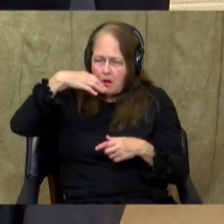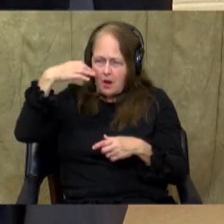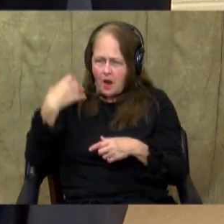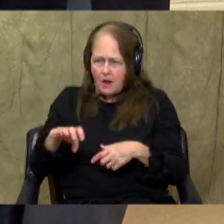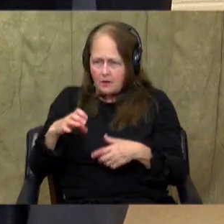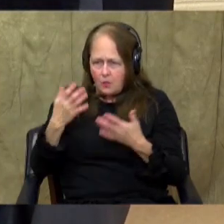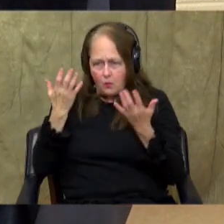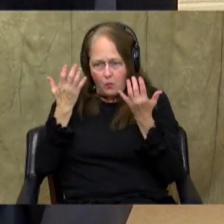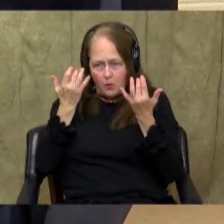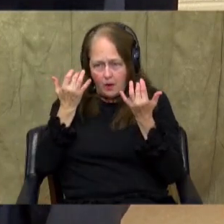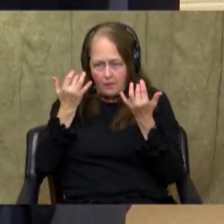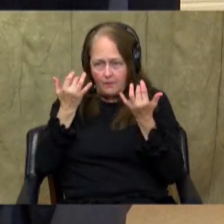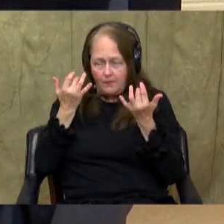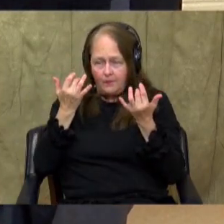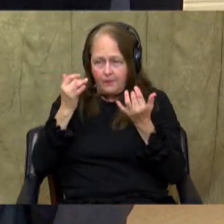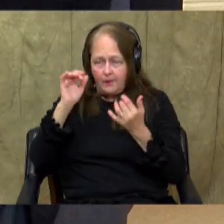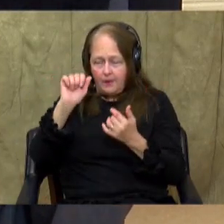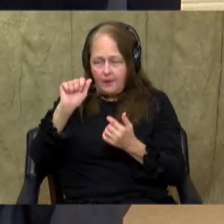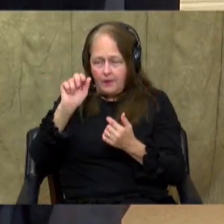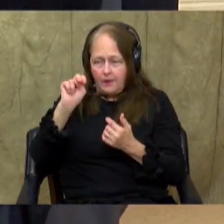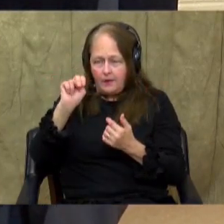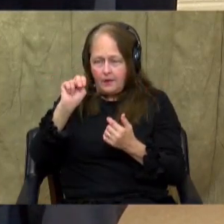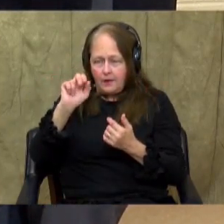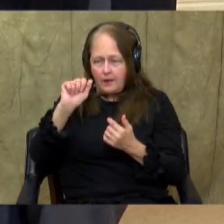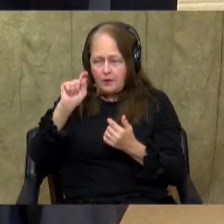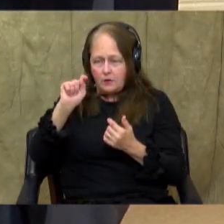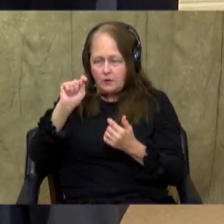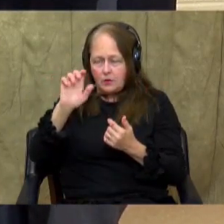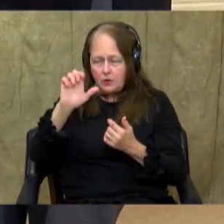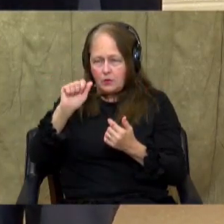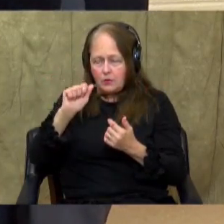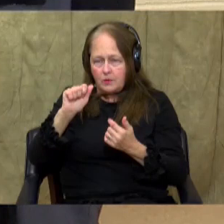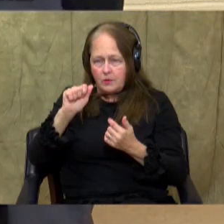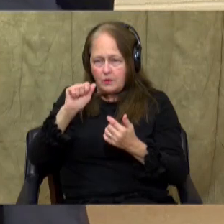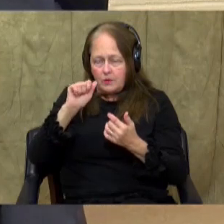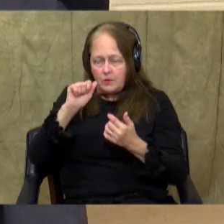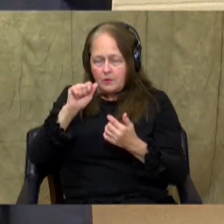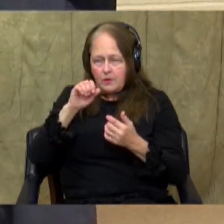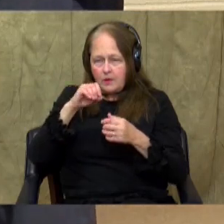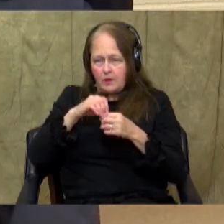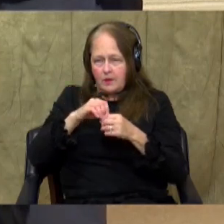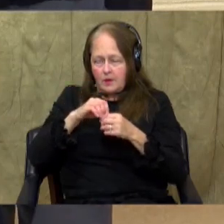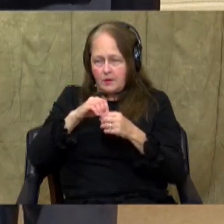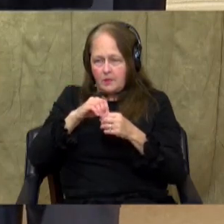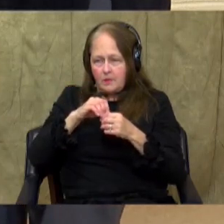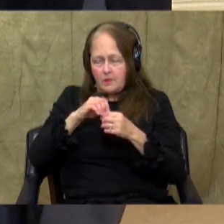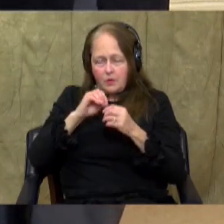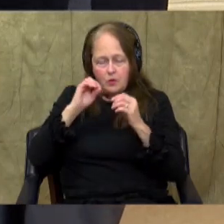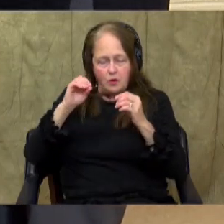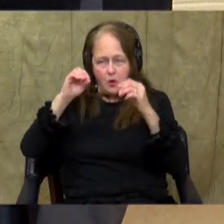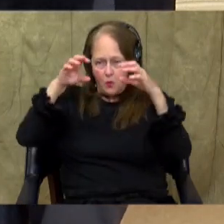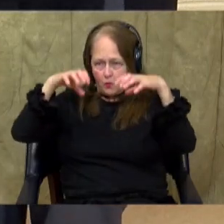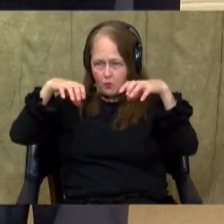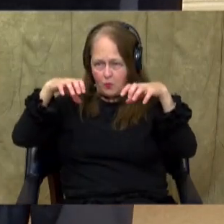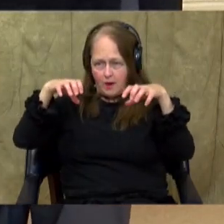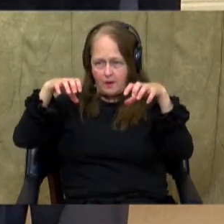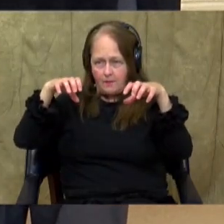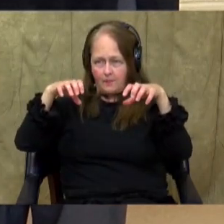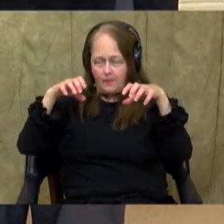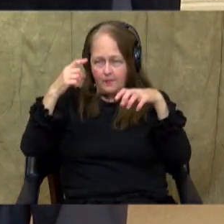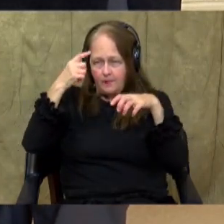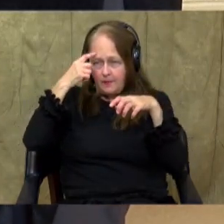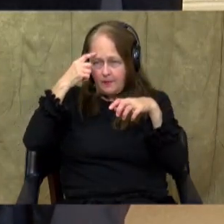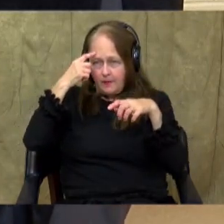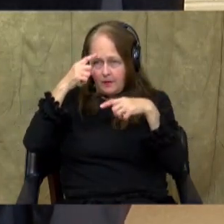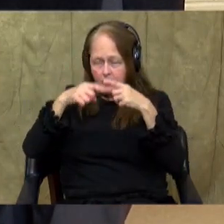Well, technically, Antarctica is the world's largest desert. Deserts are measured by lack of rainfall, but most people, when they think of